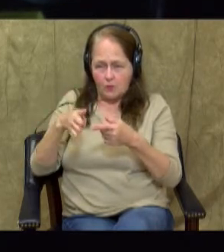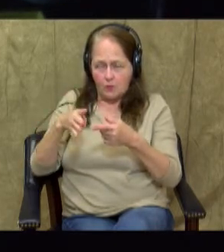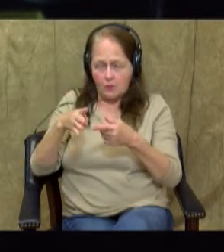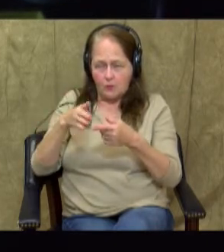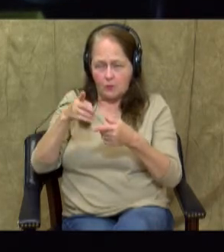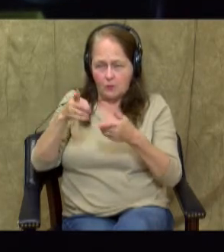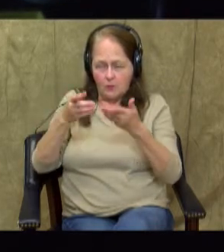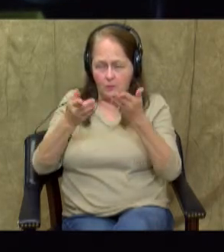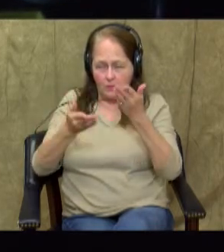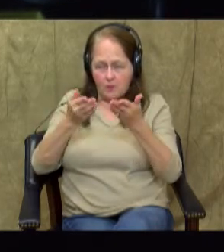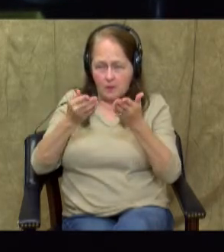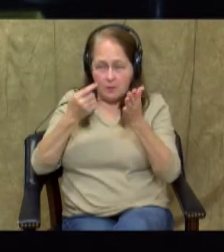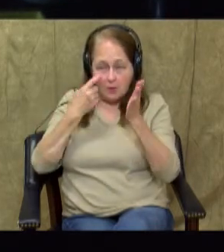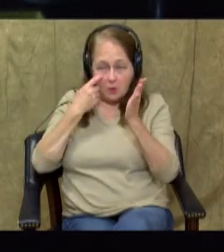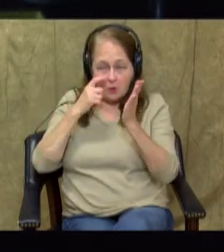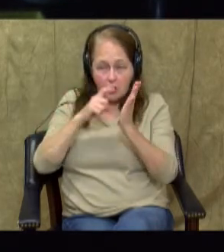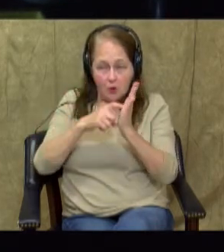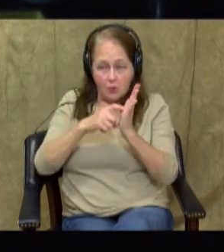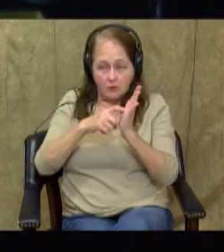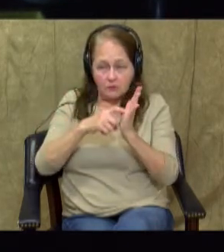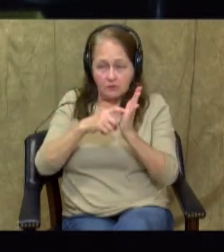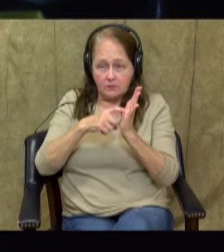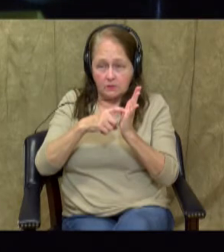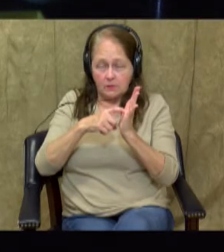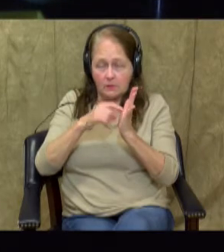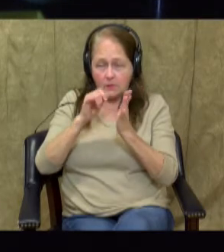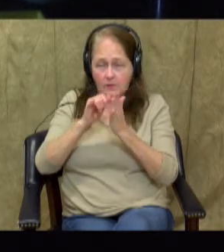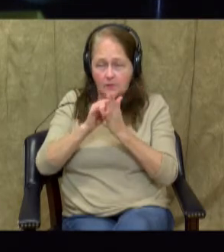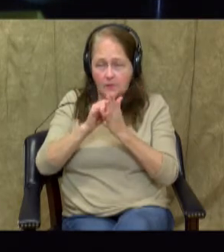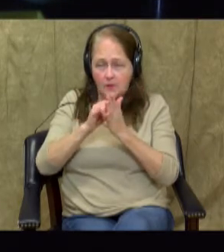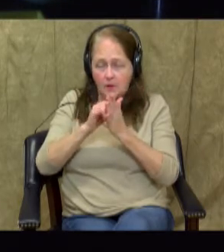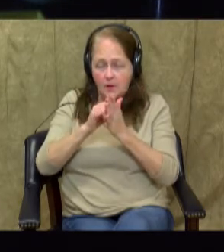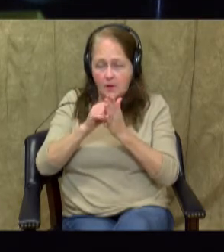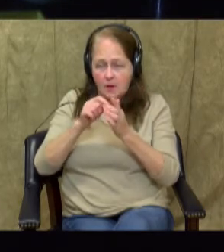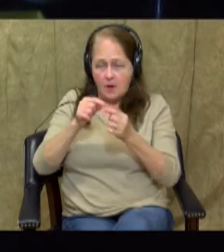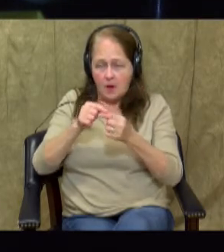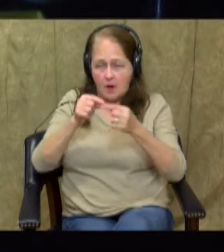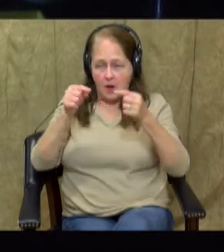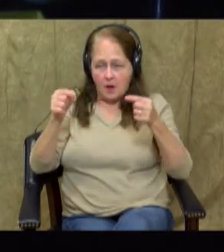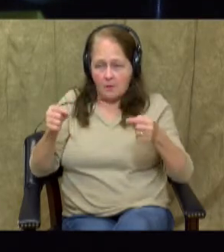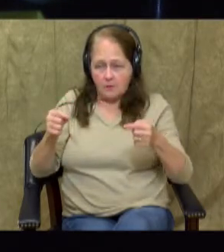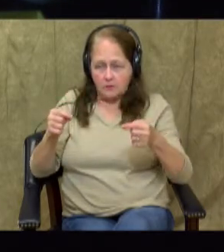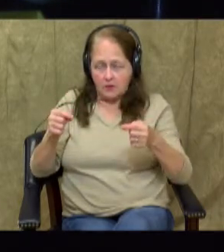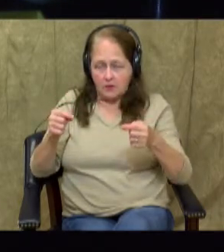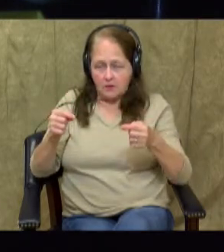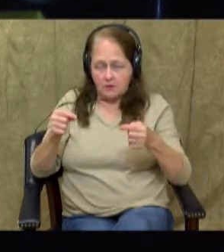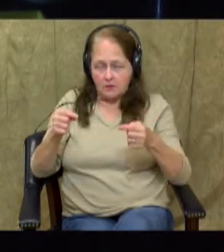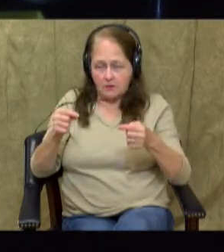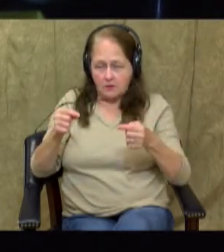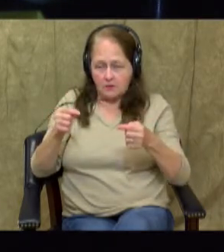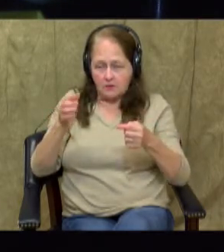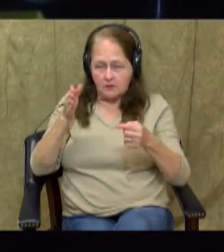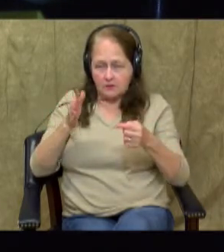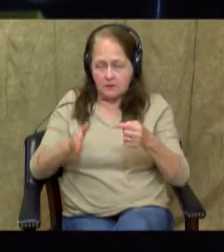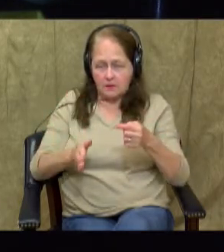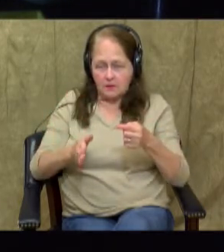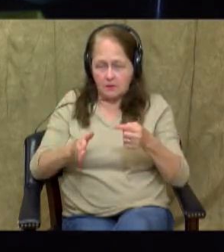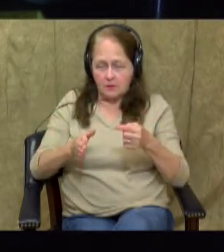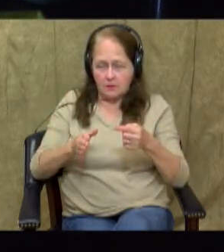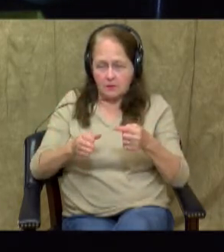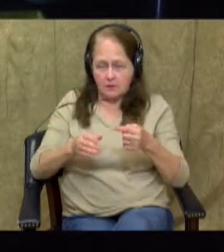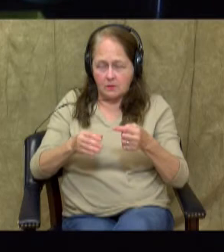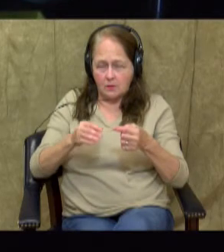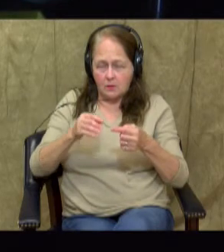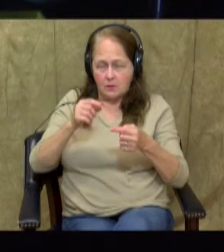What you may notice is that it's the opposite lit side. A quarter moon